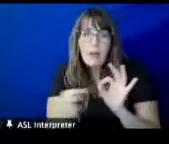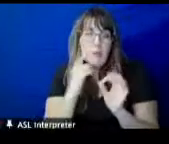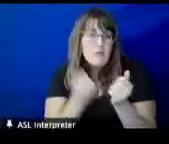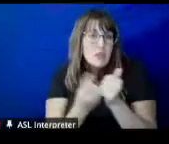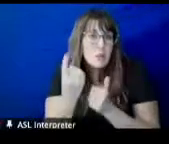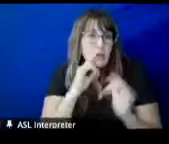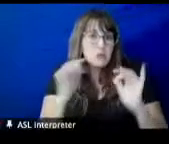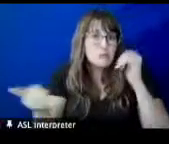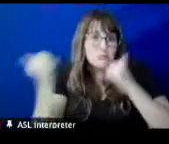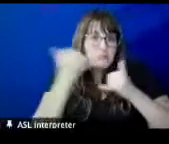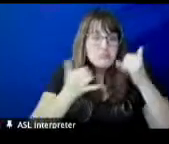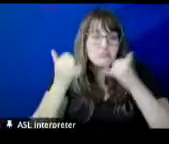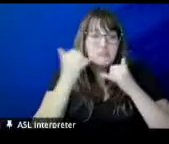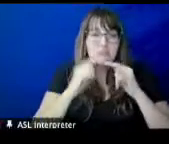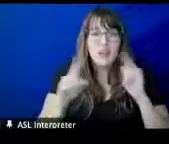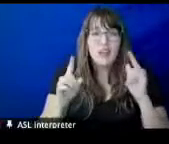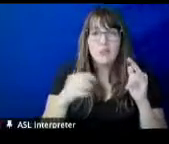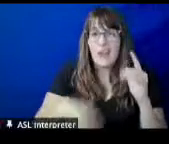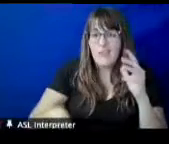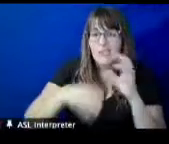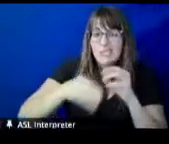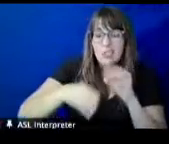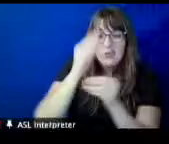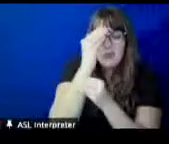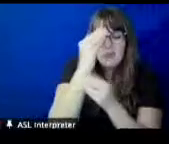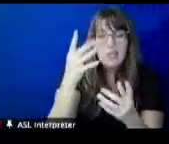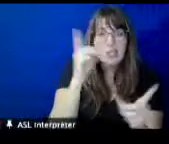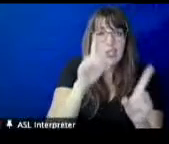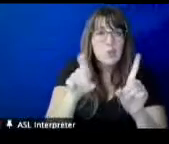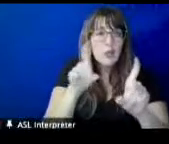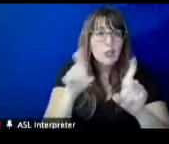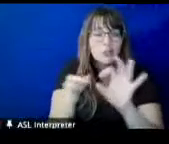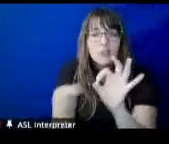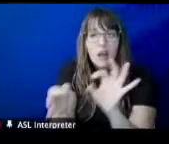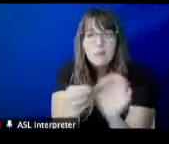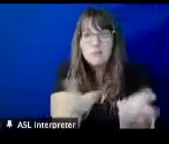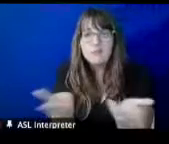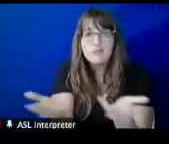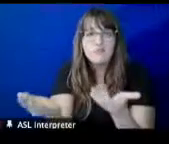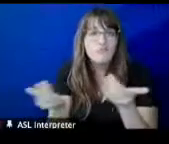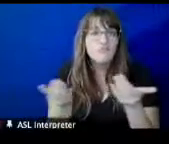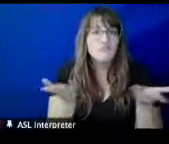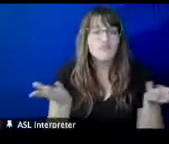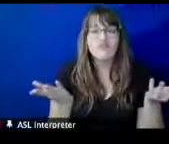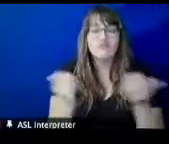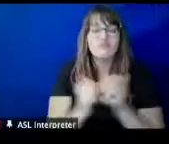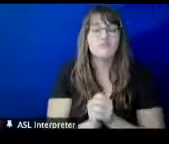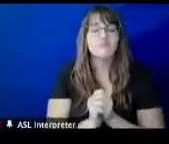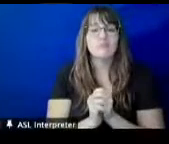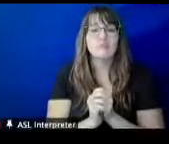that. Do we have any additional questions or comments from our commissioners?